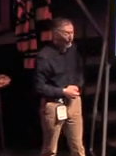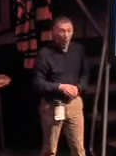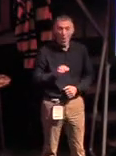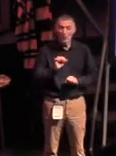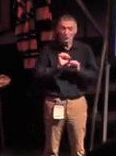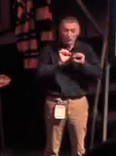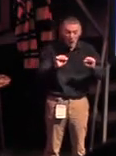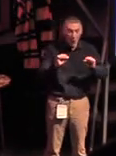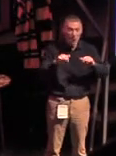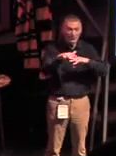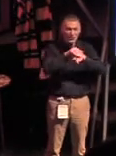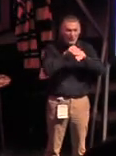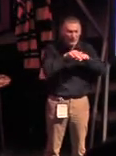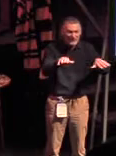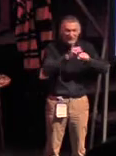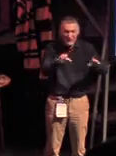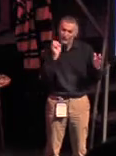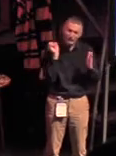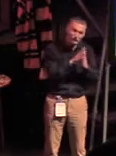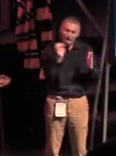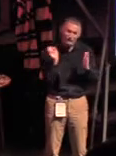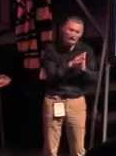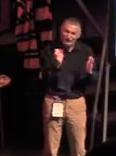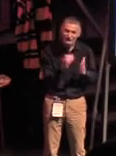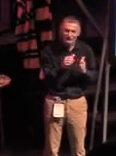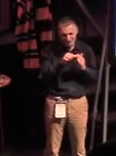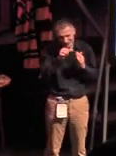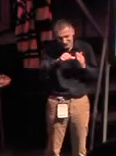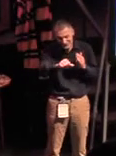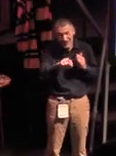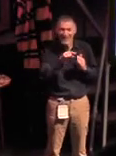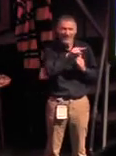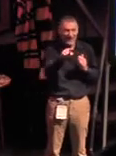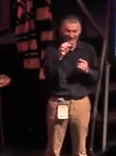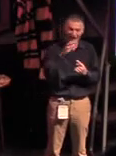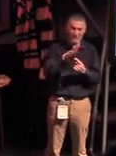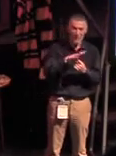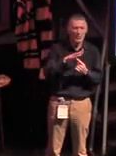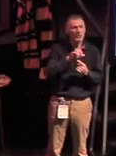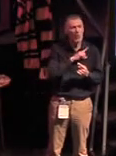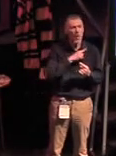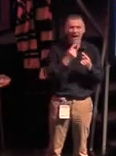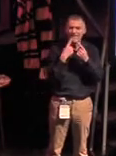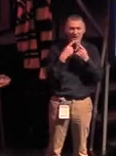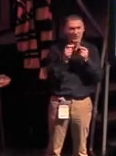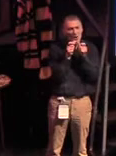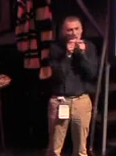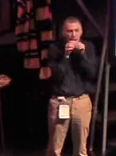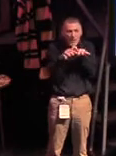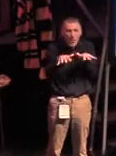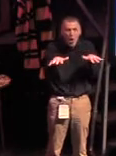your social media activities in the coming days. Your contribution matters in spreading the word and work of